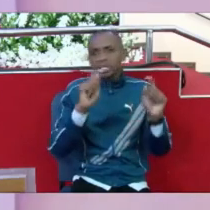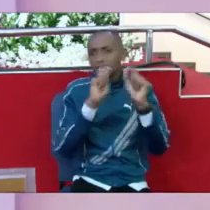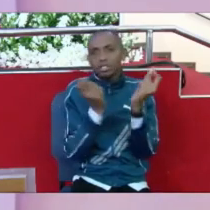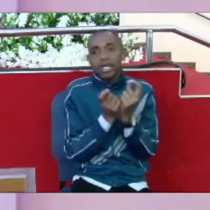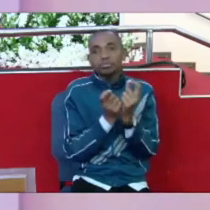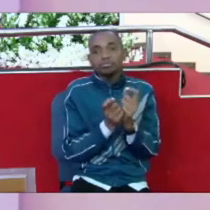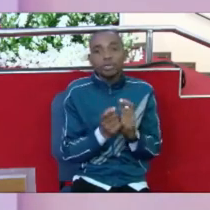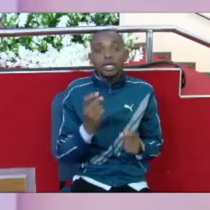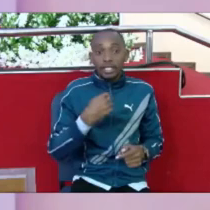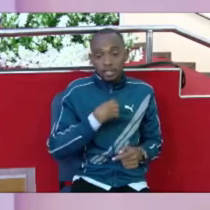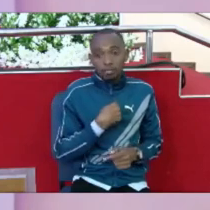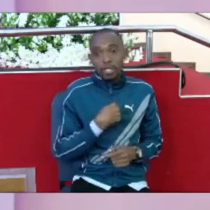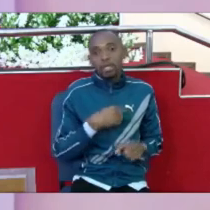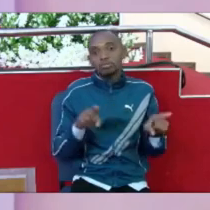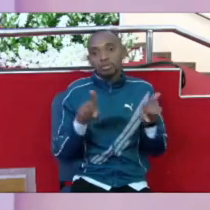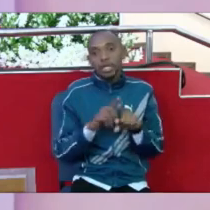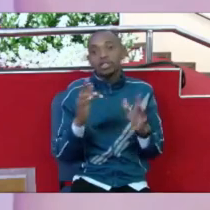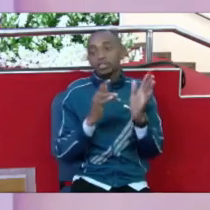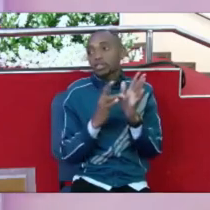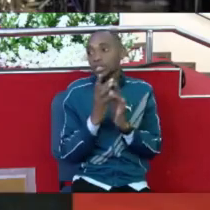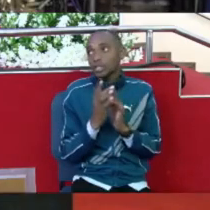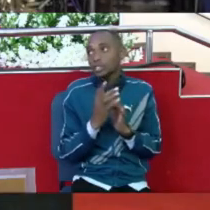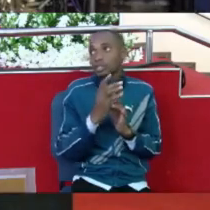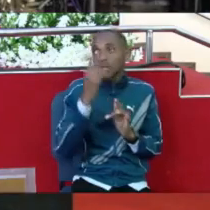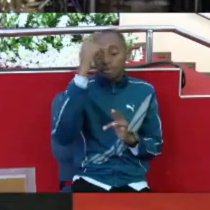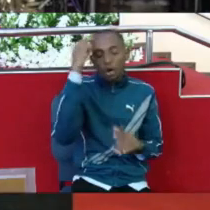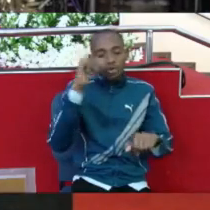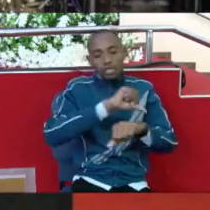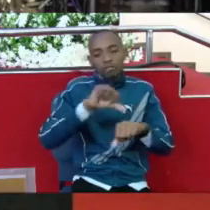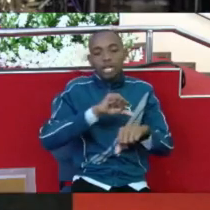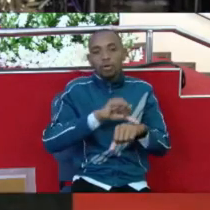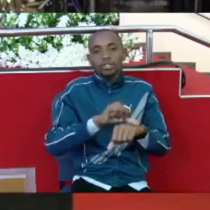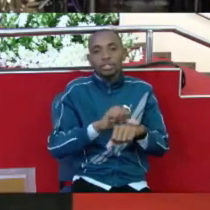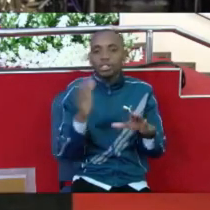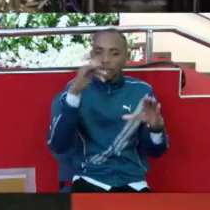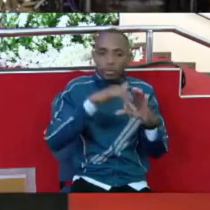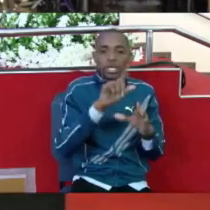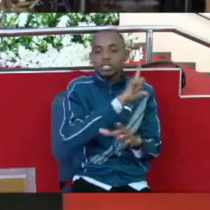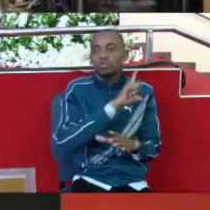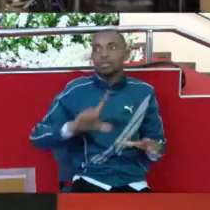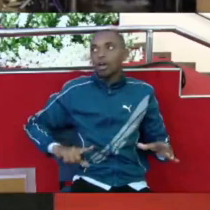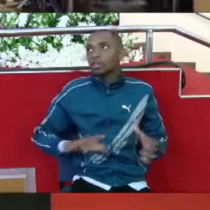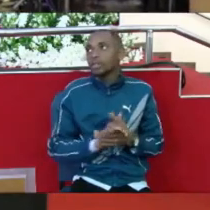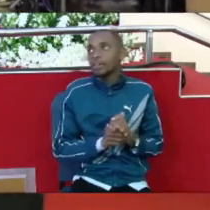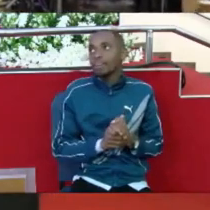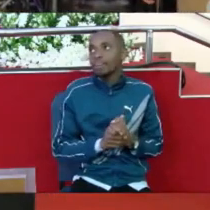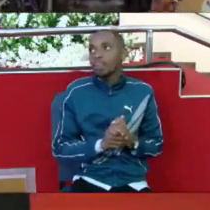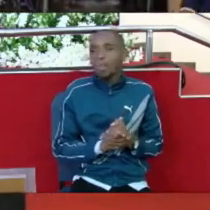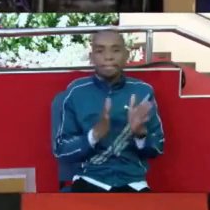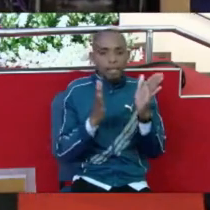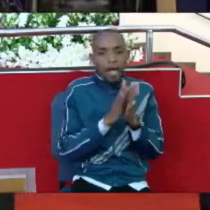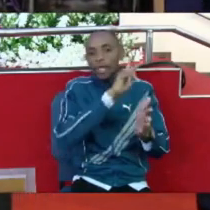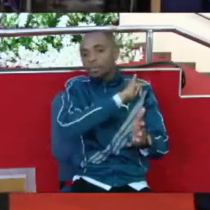me and Jesus. Because I have been anointed with the presence of the Lord and the power